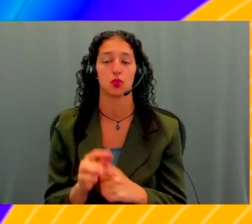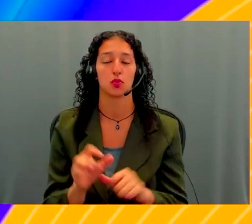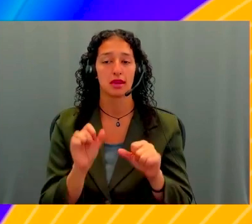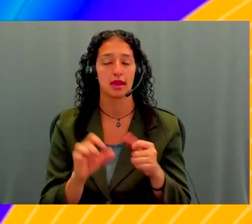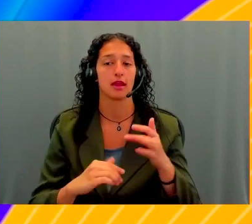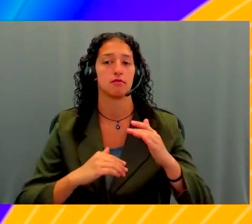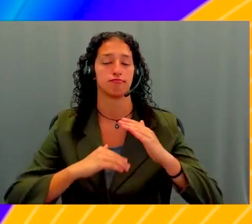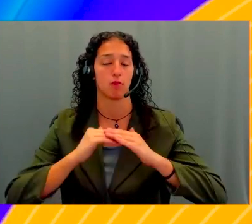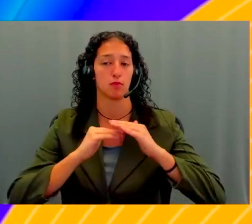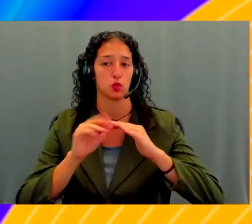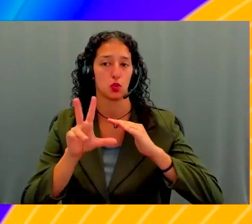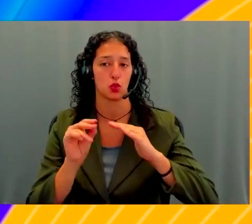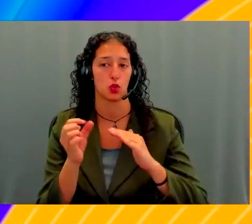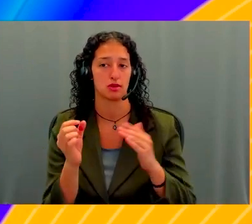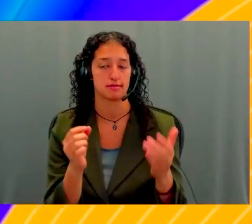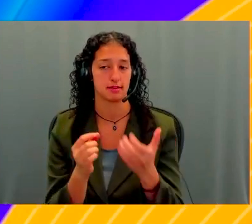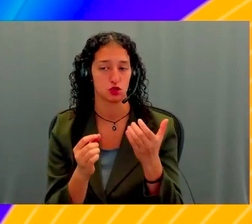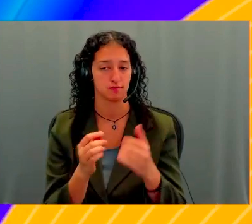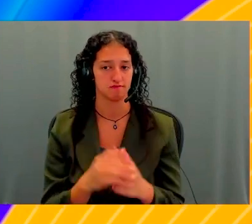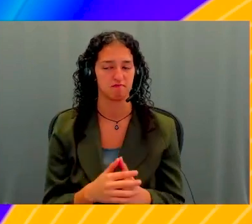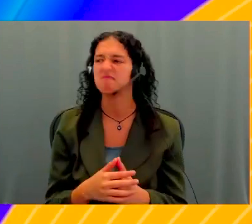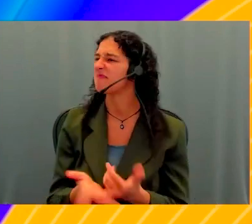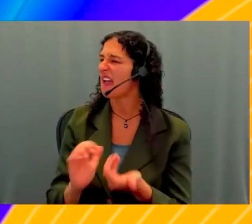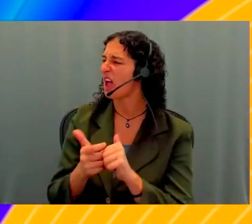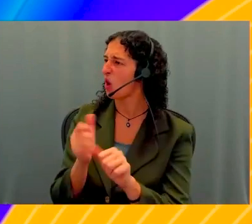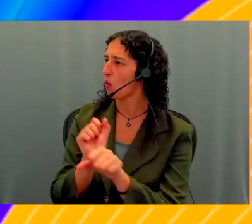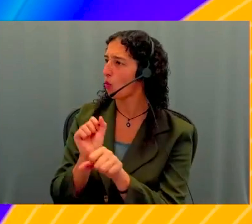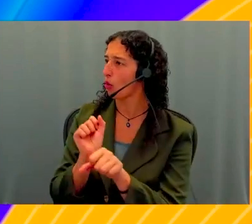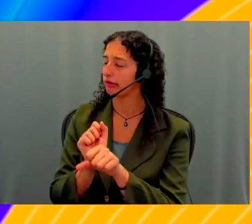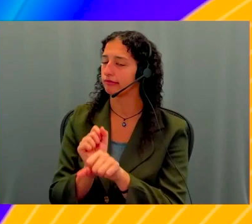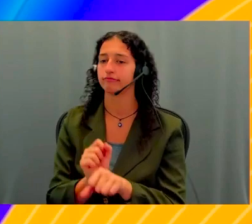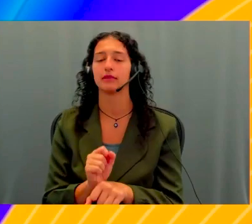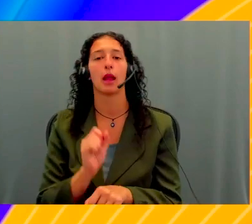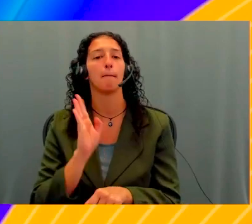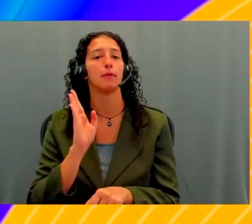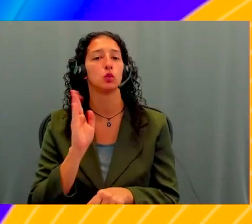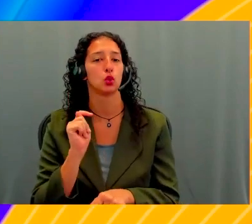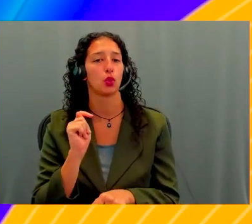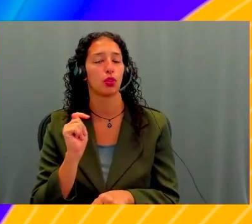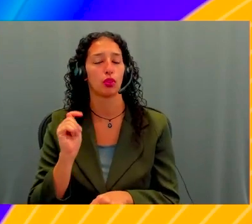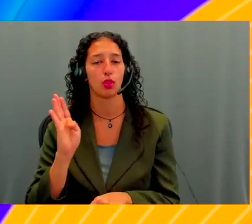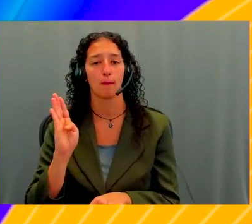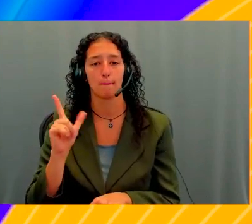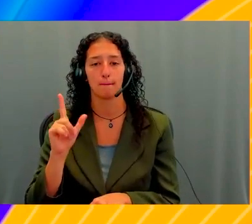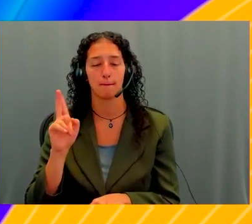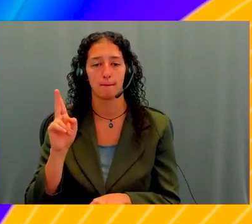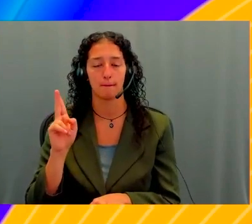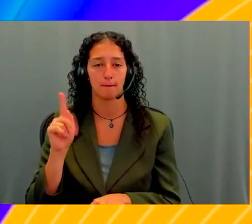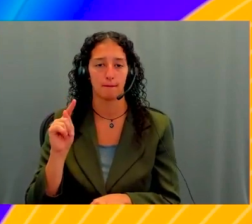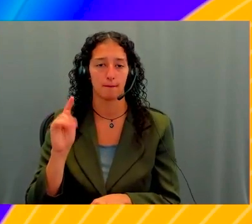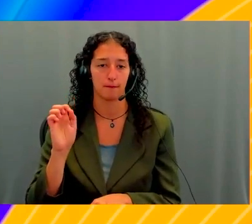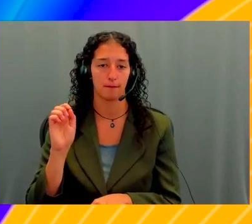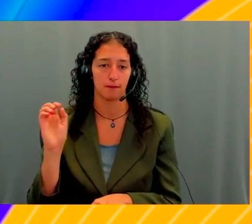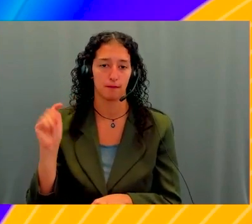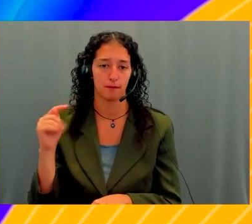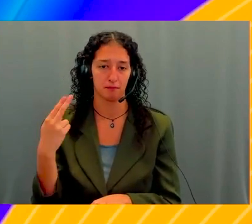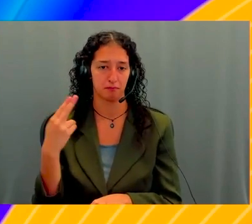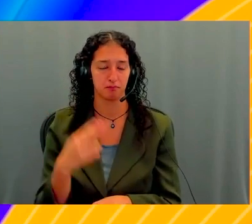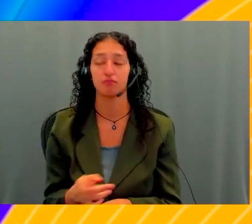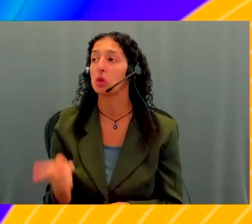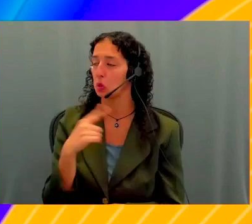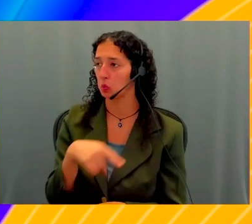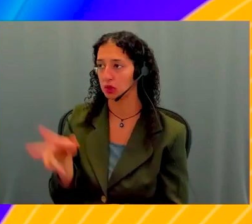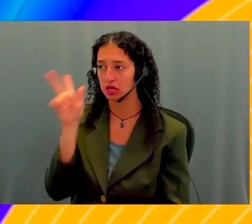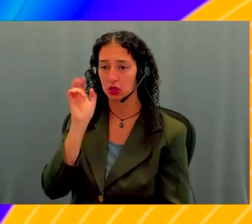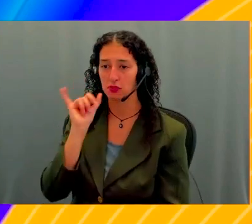or something? It's Bluetooth Low Energy. So that's how the sensors Wow. are talking Yeah. to the gateway. That is something that's coming up a lot. We're hearing Bluetooth LE a lot,